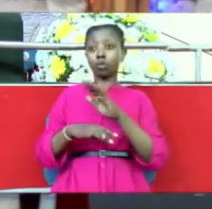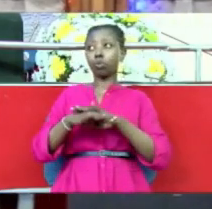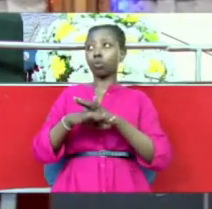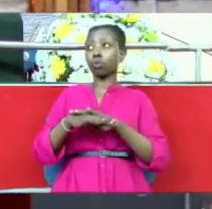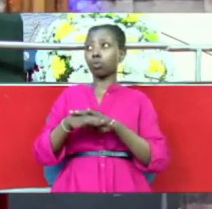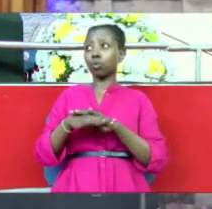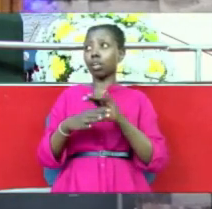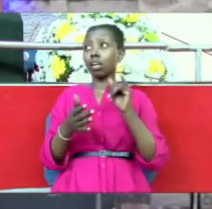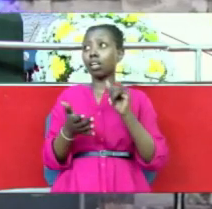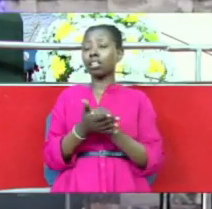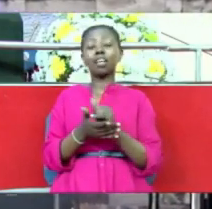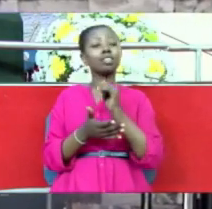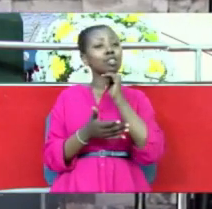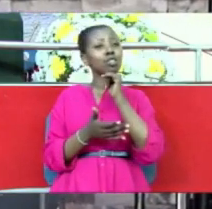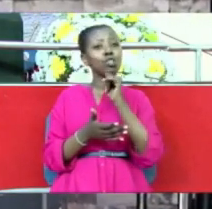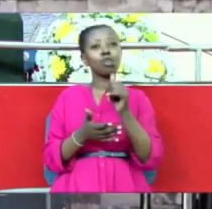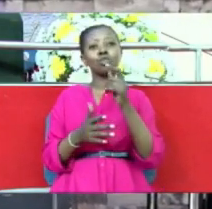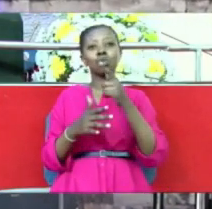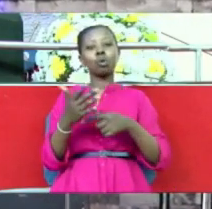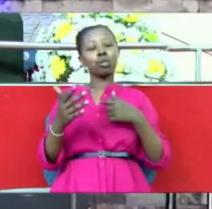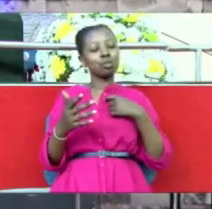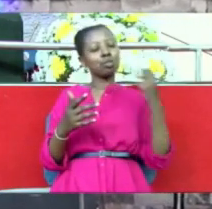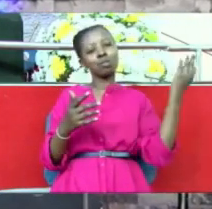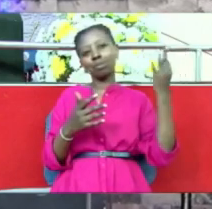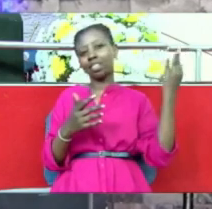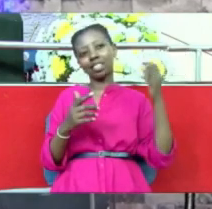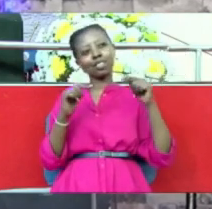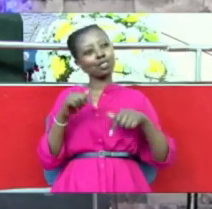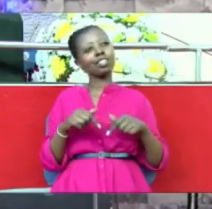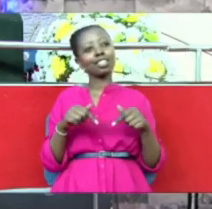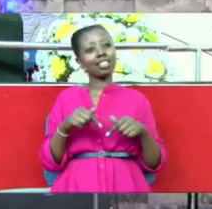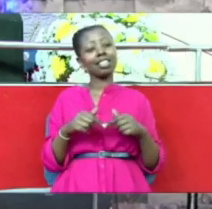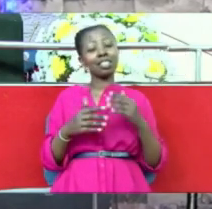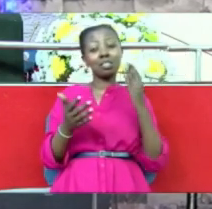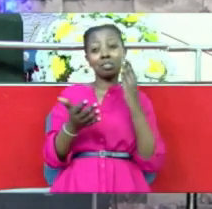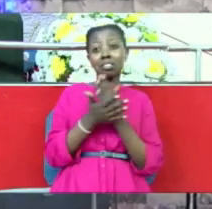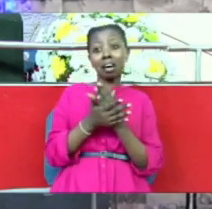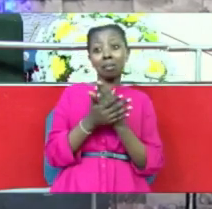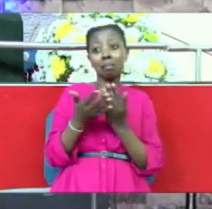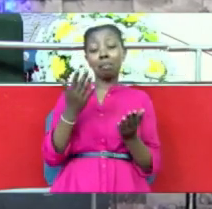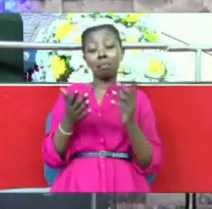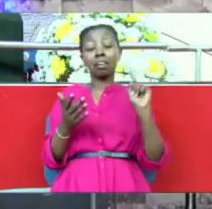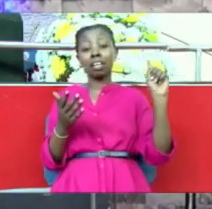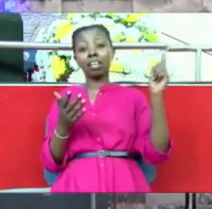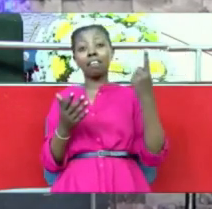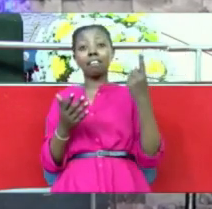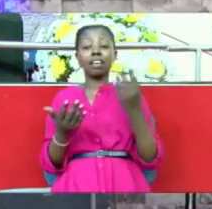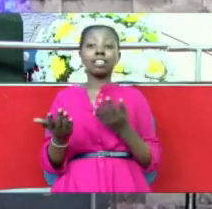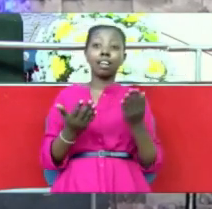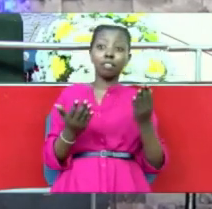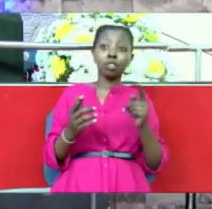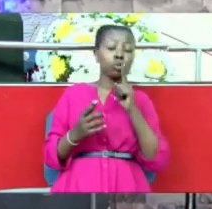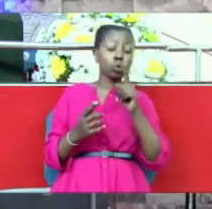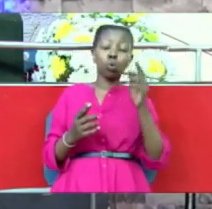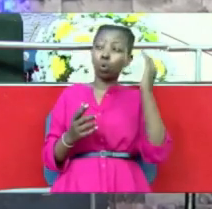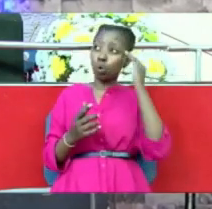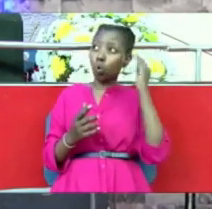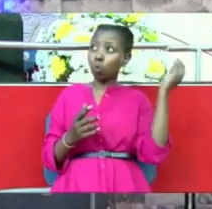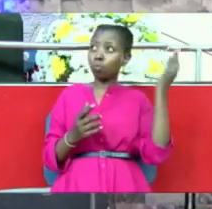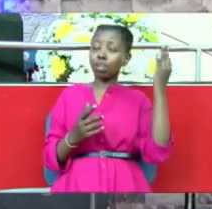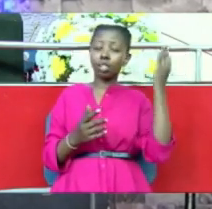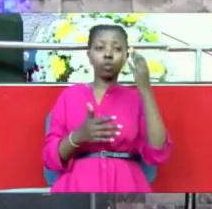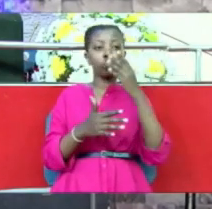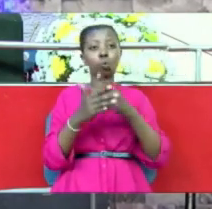That's not what I was preparing to share. Because some of you are in the first service, so you know what I had shared.